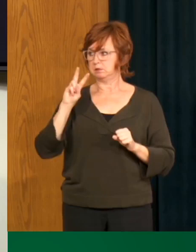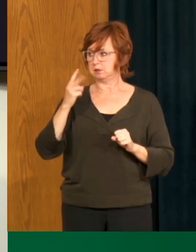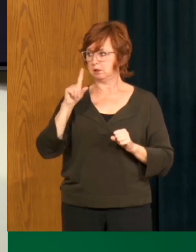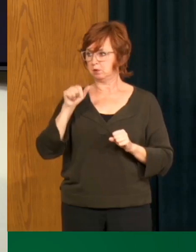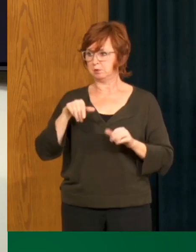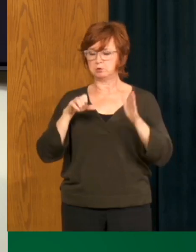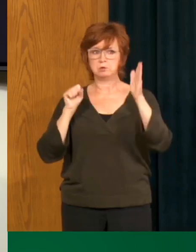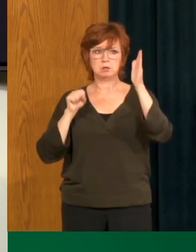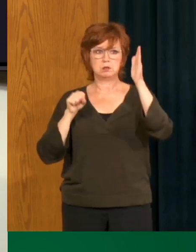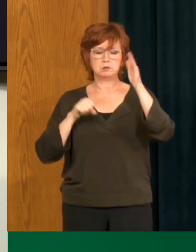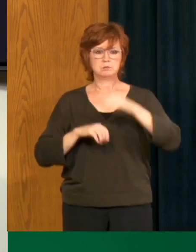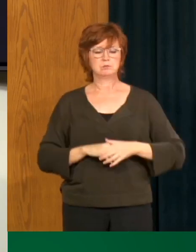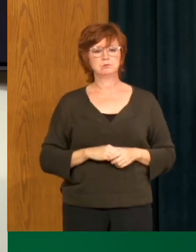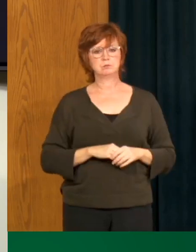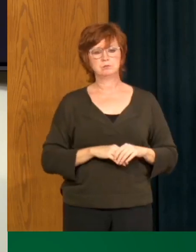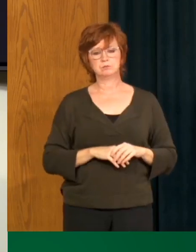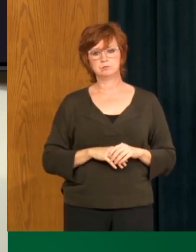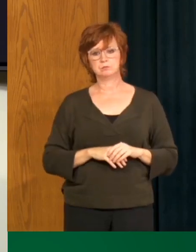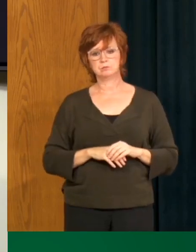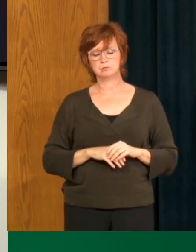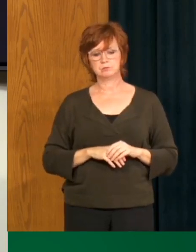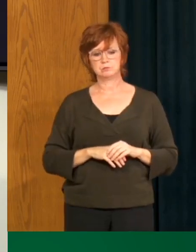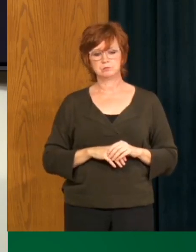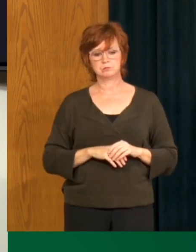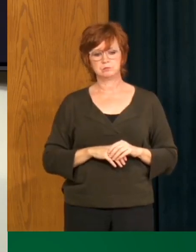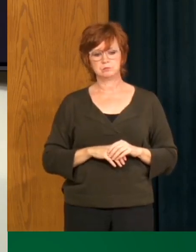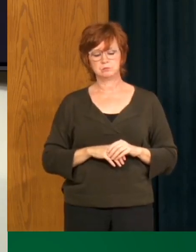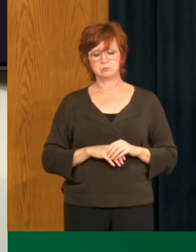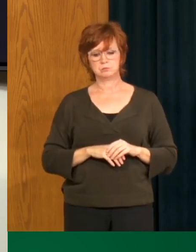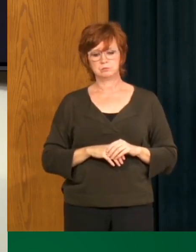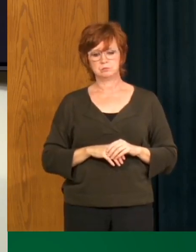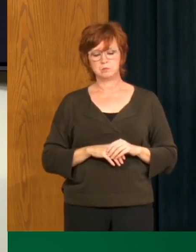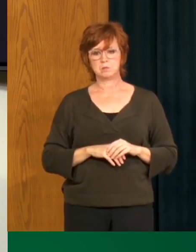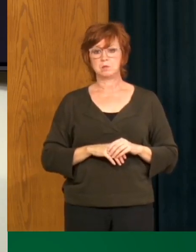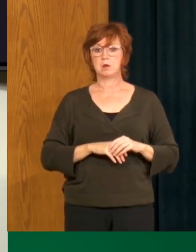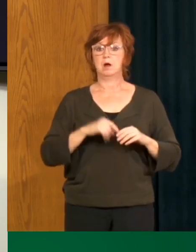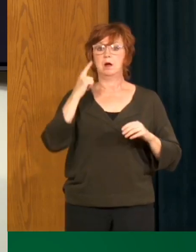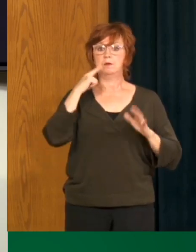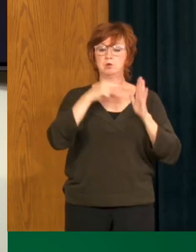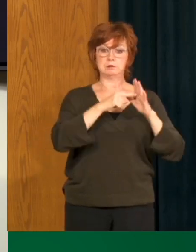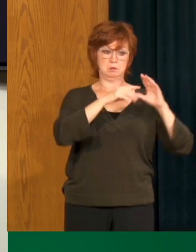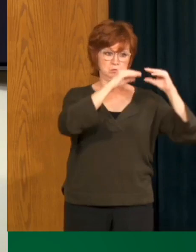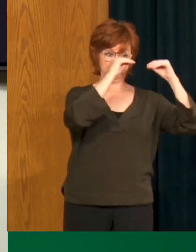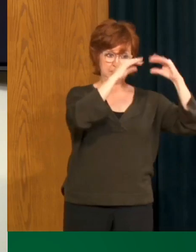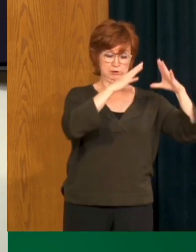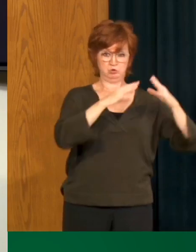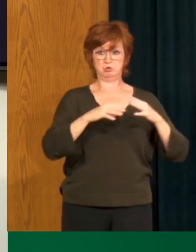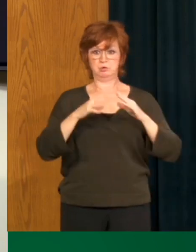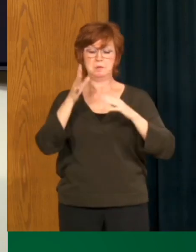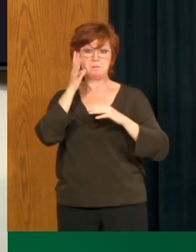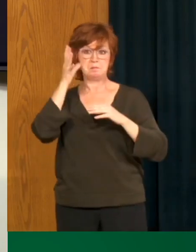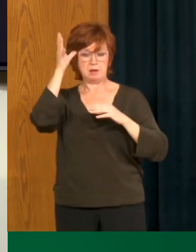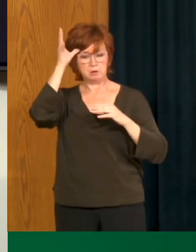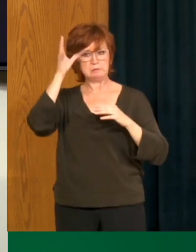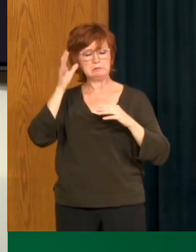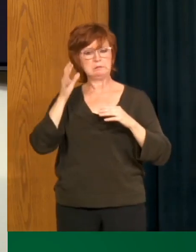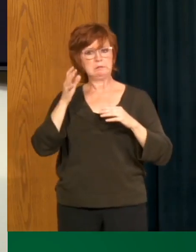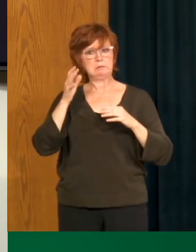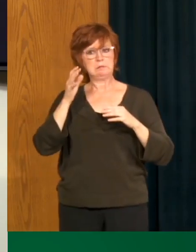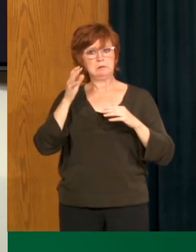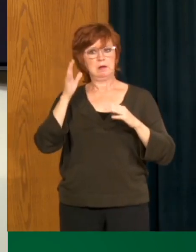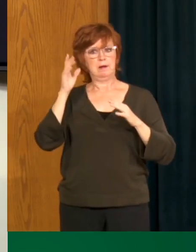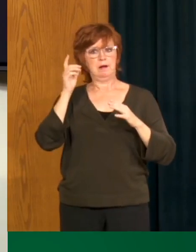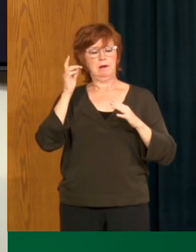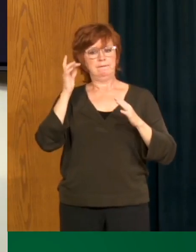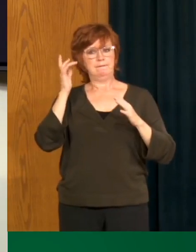Yes. What's your response to teacher and parent concerns over student safety in September in light of COVID-19?